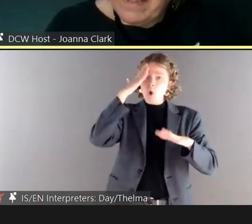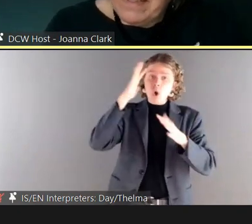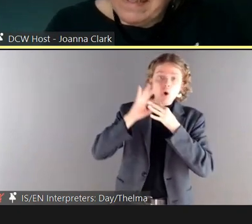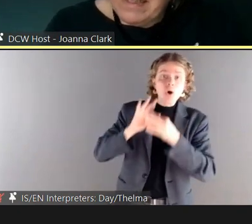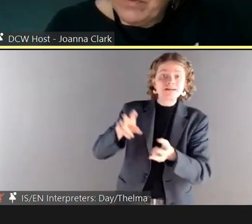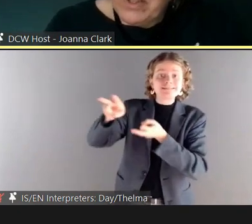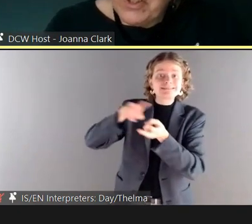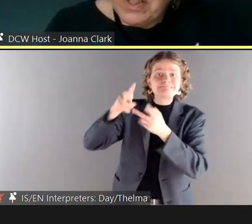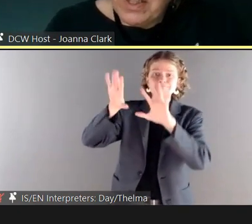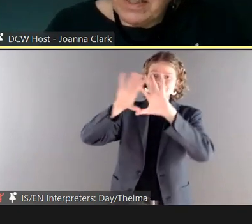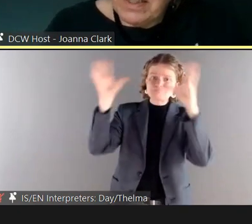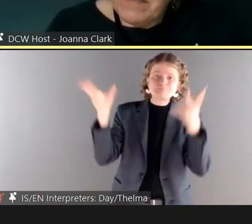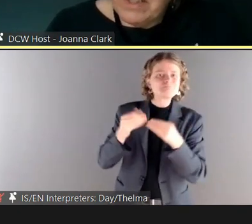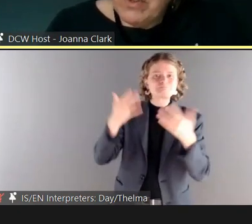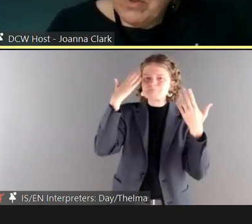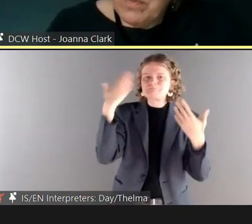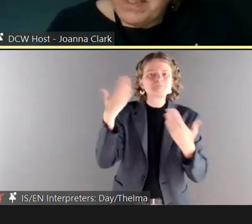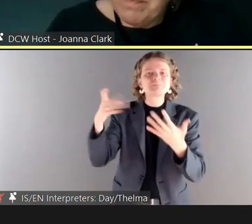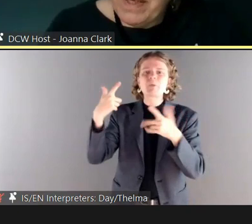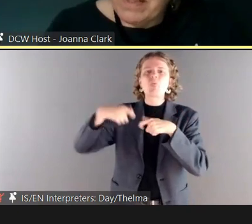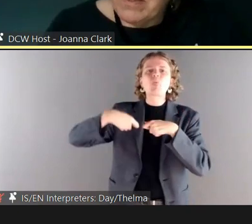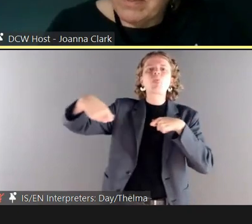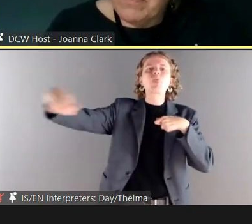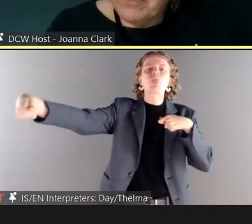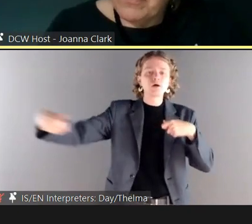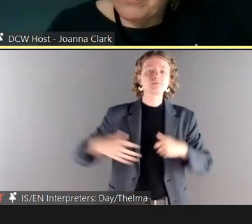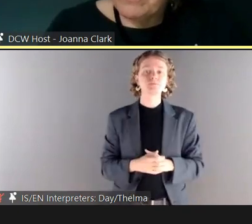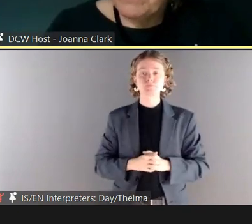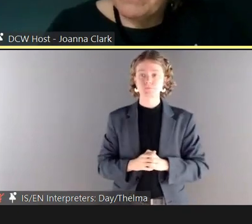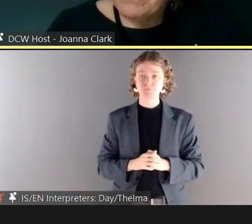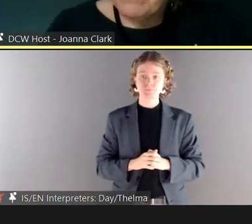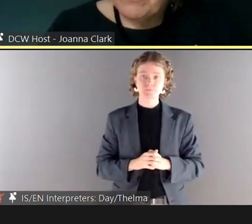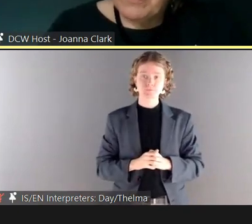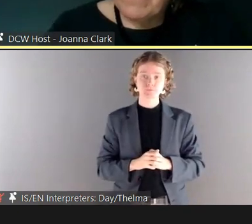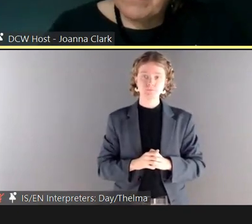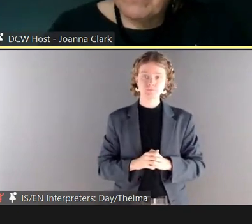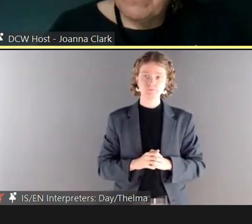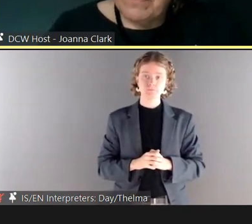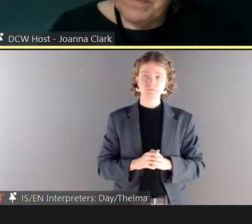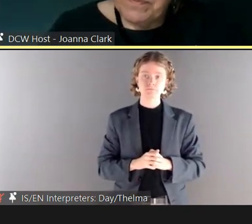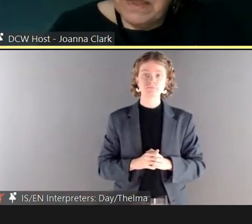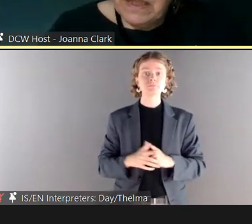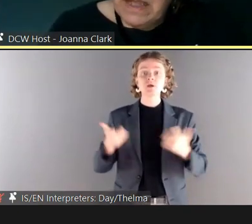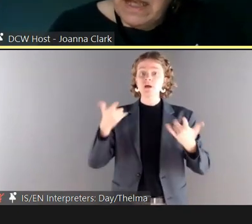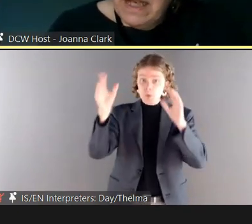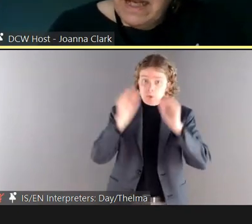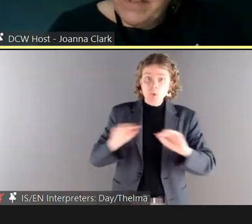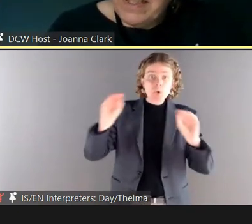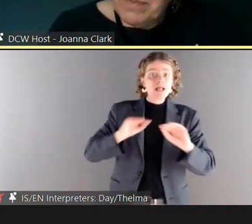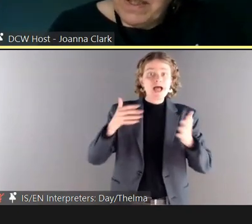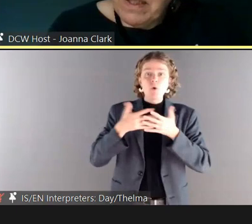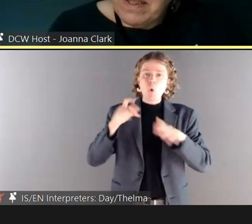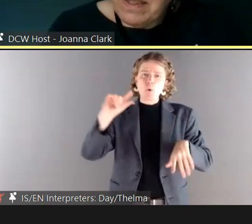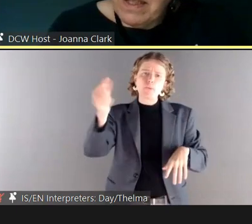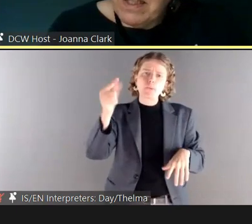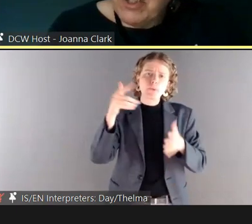Having very little language can have an enormous impact on deaf children's ability to achieve at school. And this